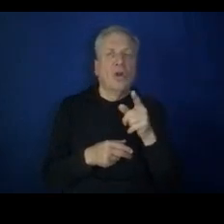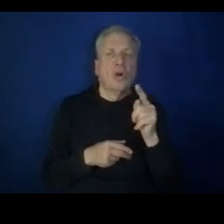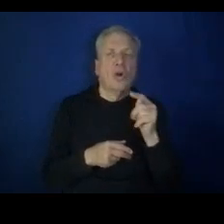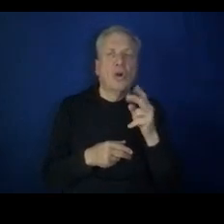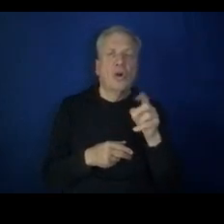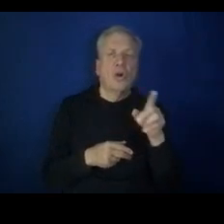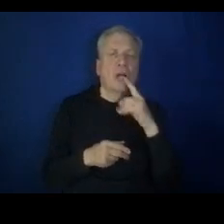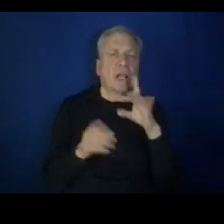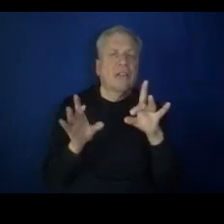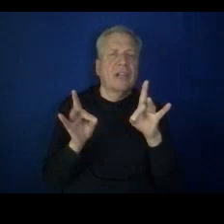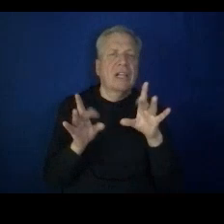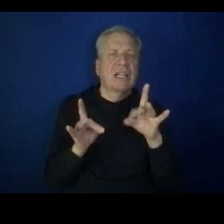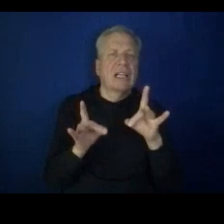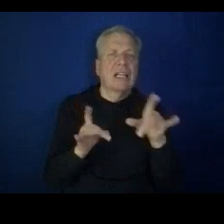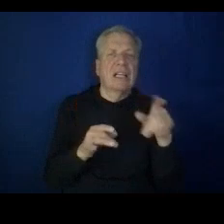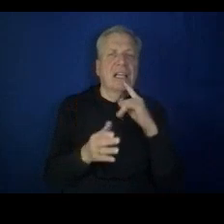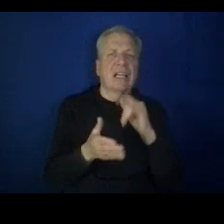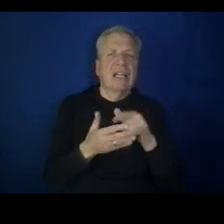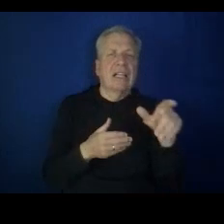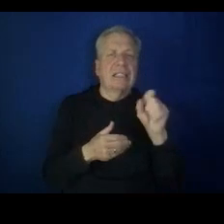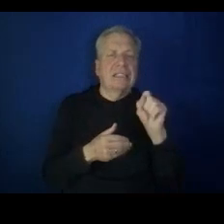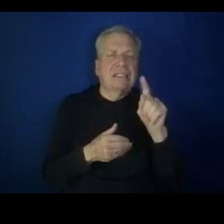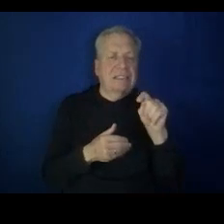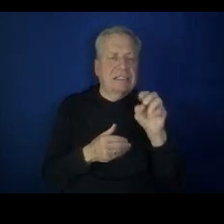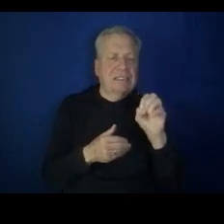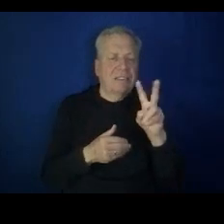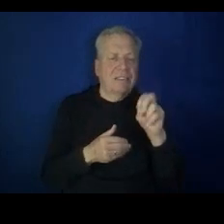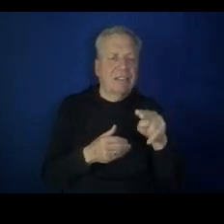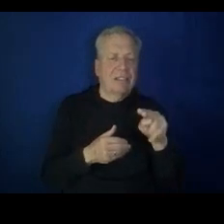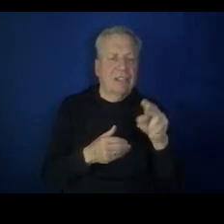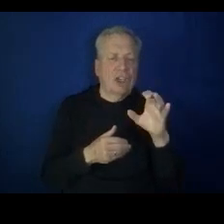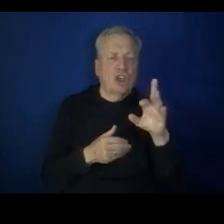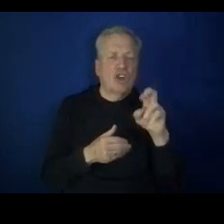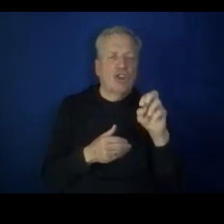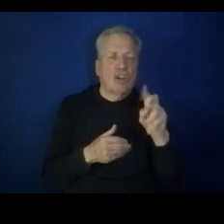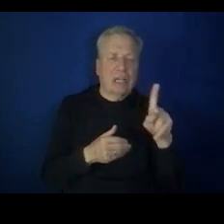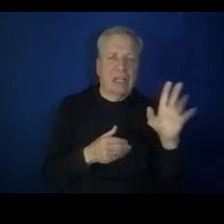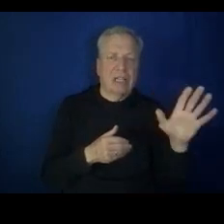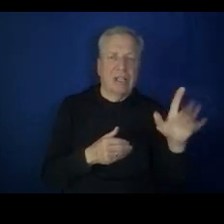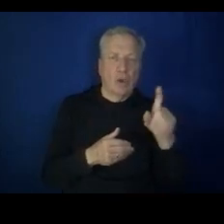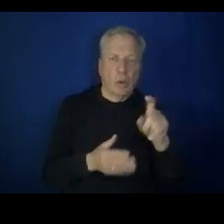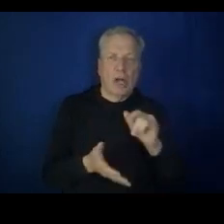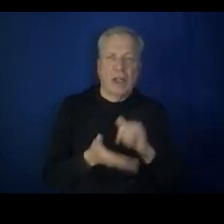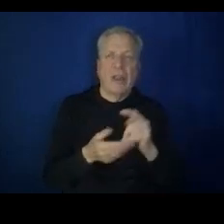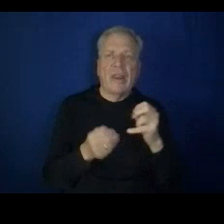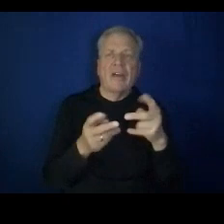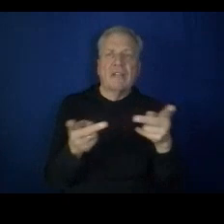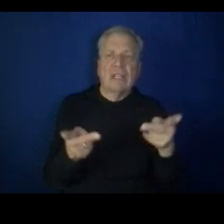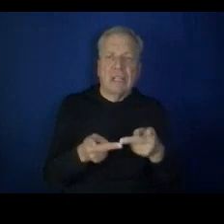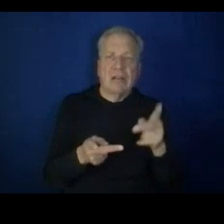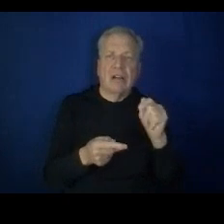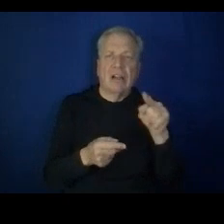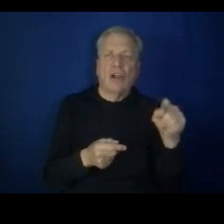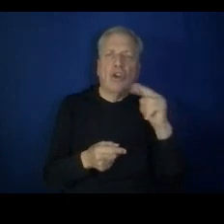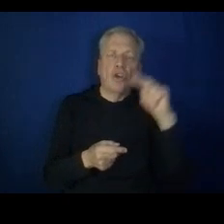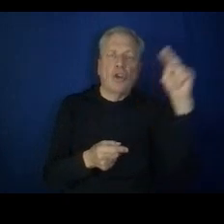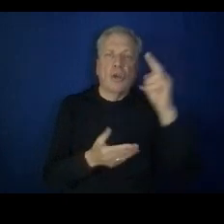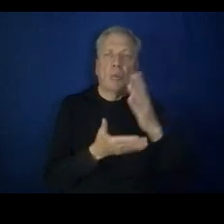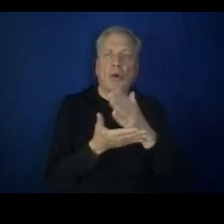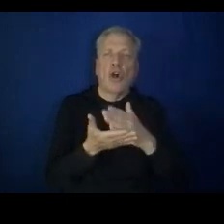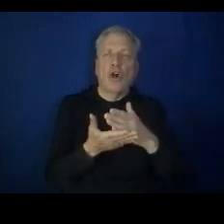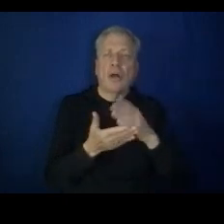the sticker question is a Stevens Creek question. And when I say Stevens Creek, that's the facility at the northern park